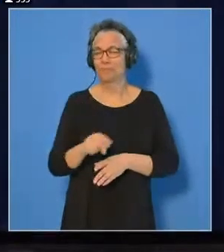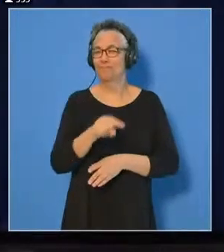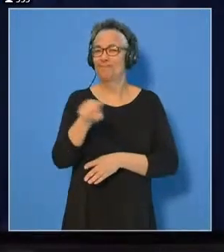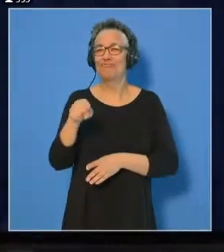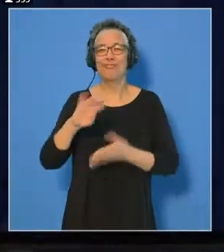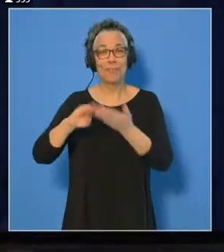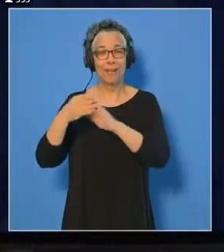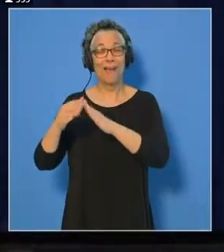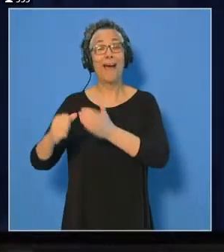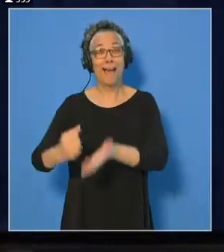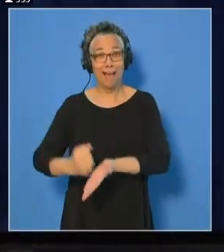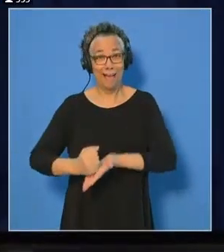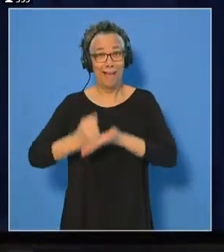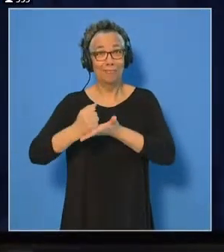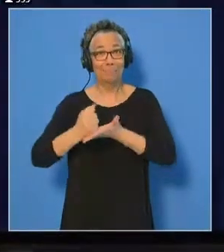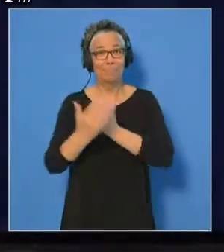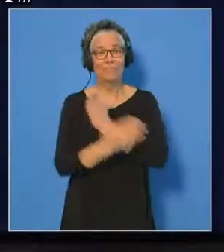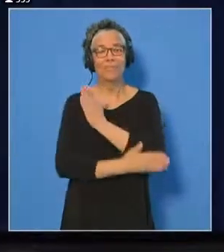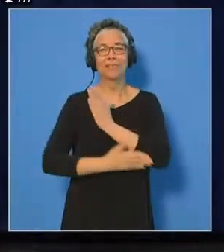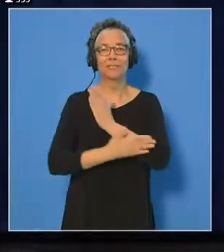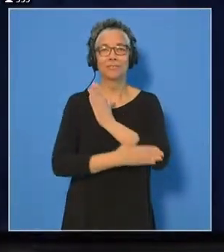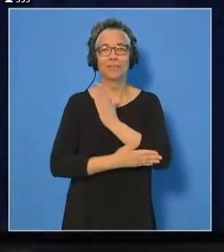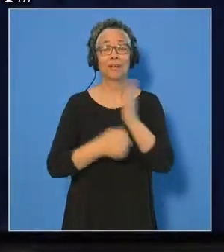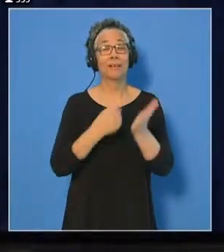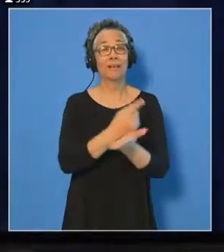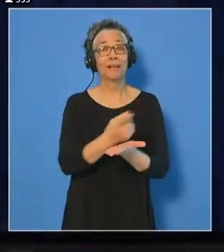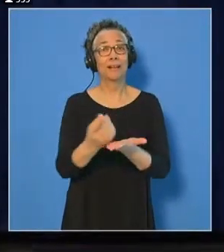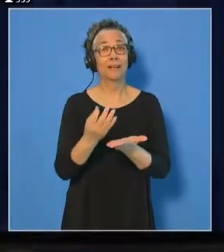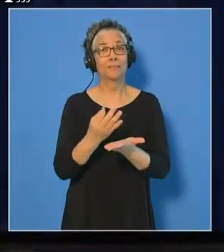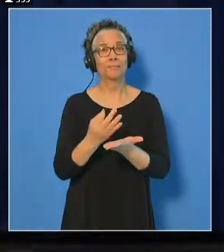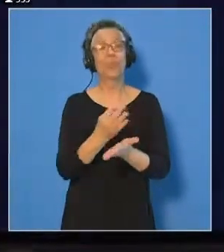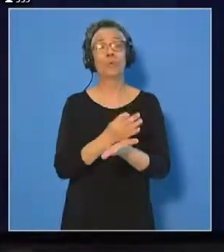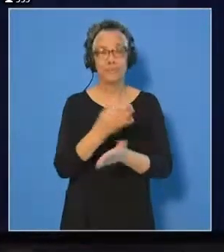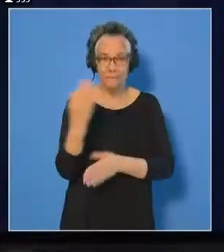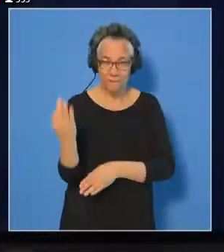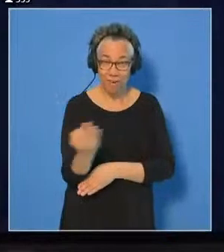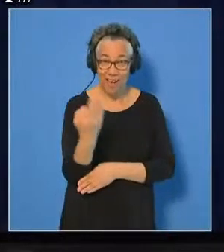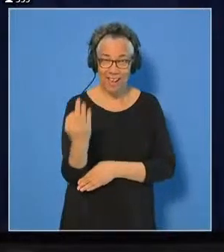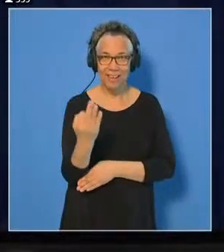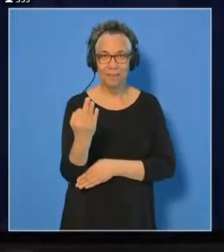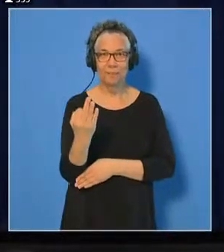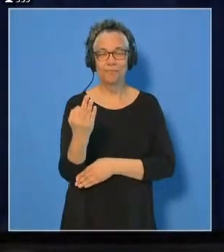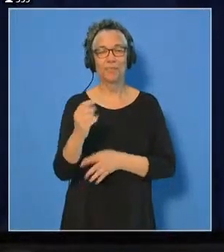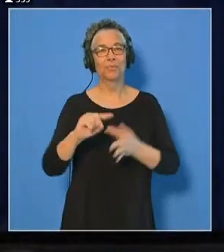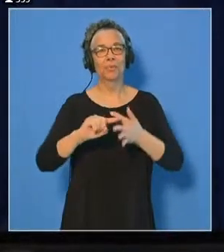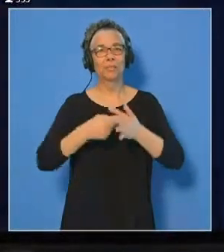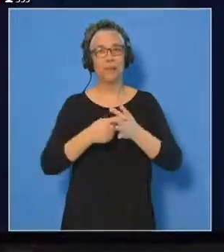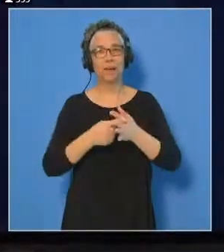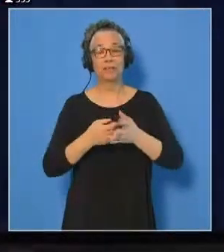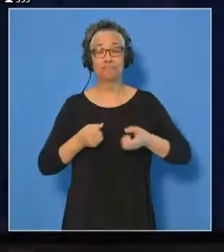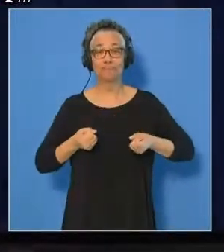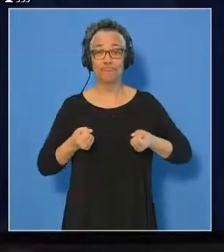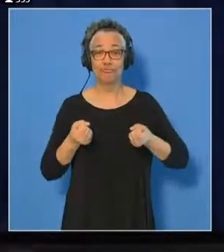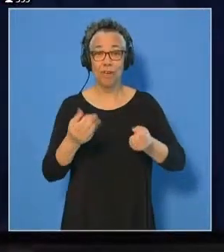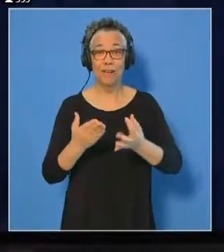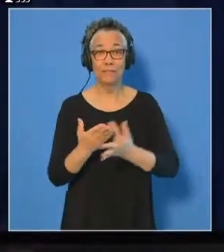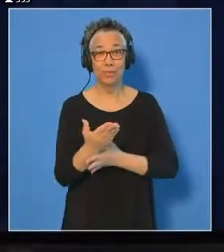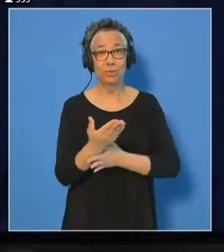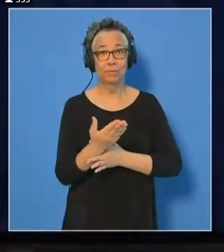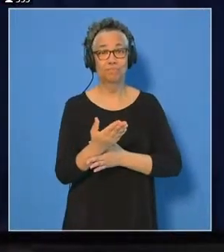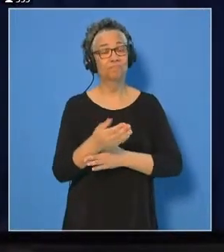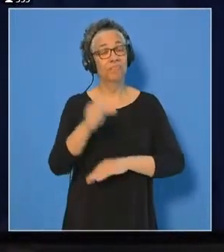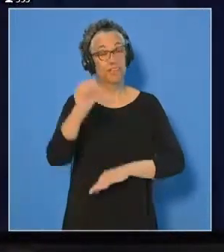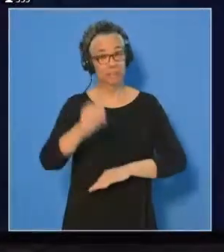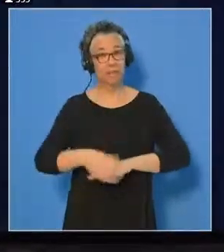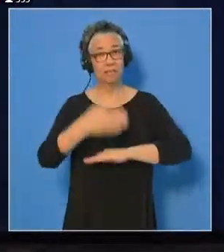country. On Friday, we will launch a multi-lane drive-through facility at Southside that will